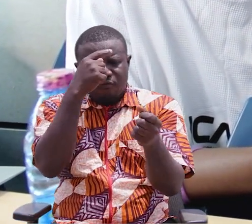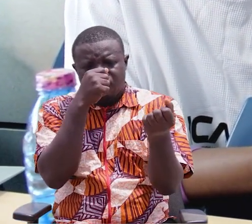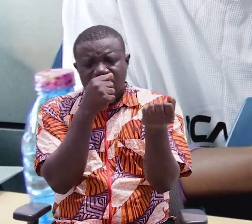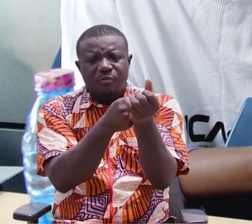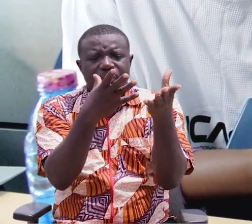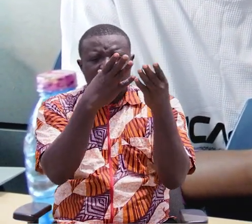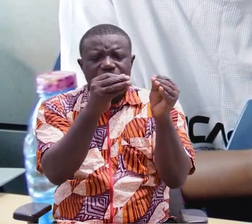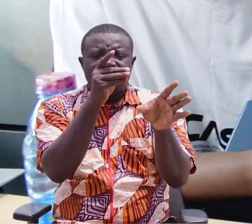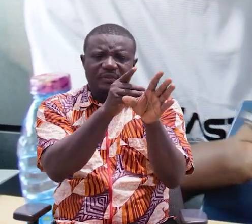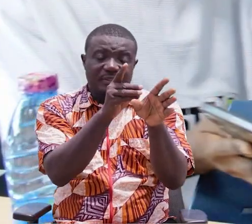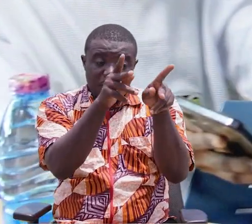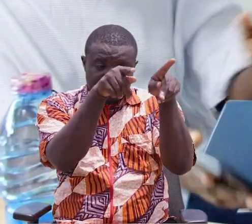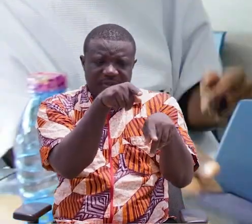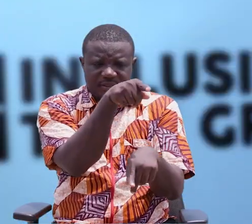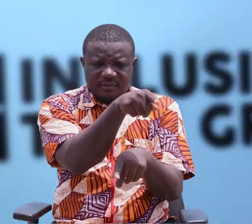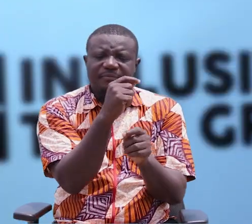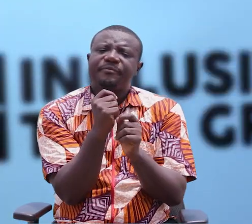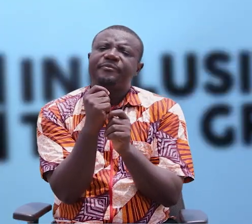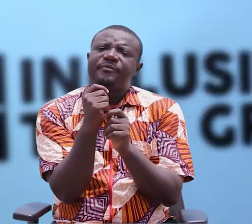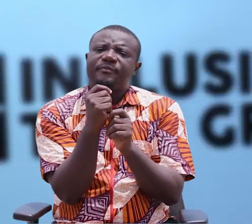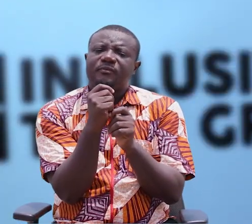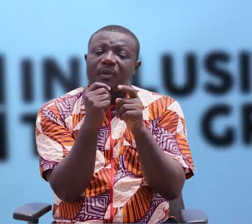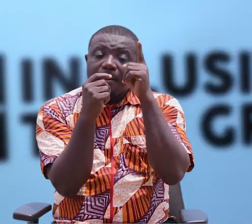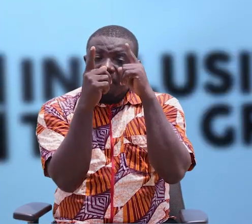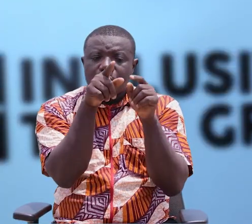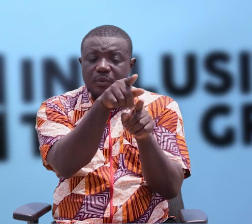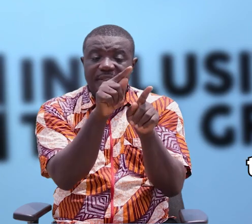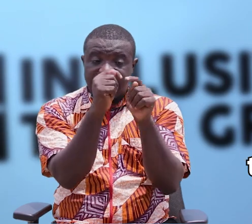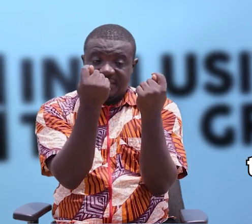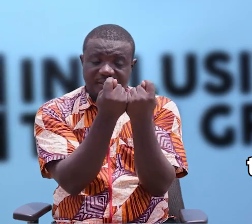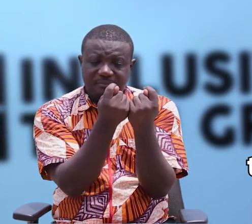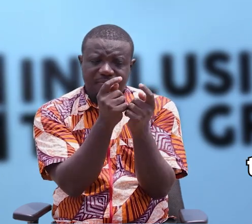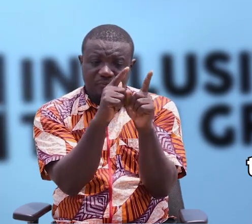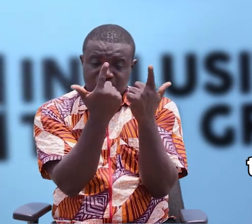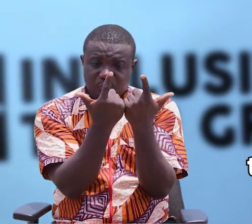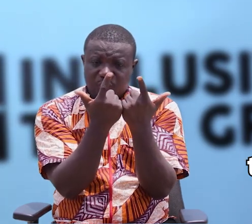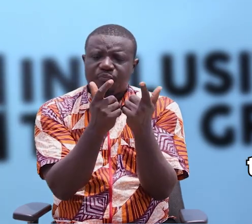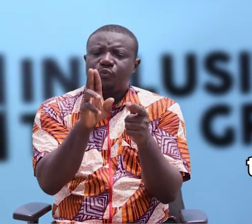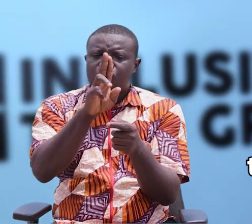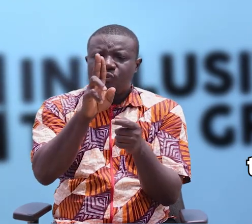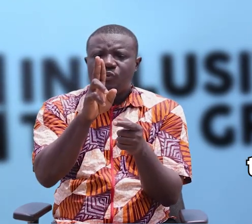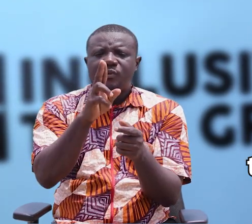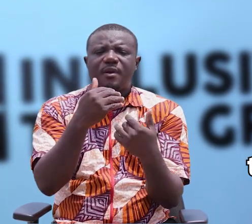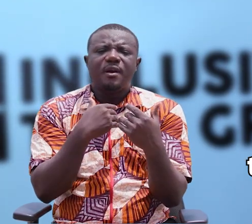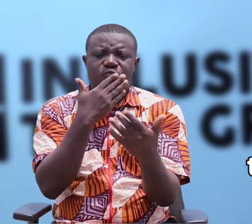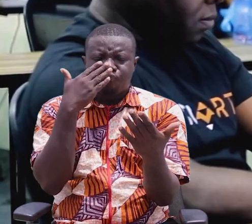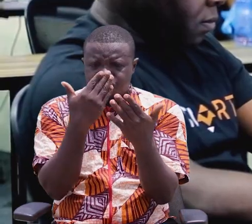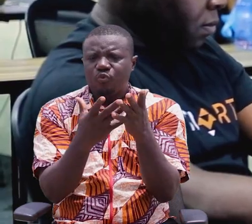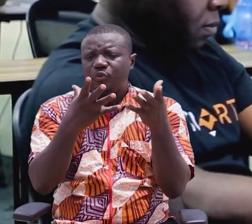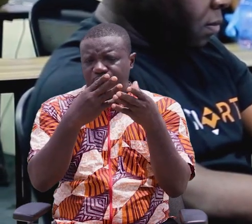is facing. So when these people come together and work with technocrats, they get the right solutions for